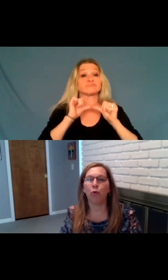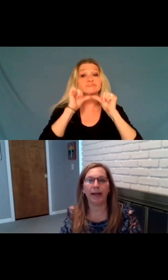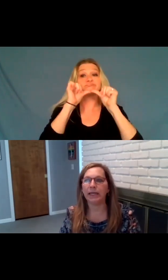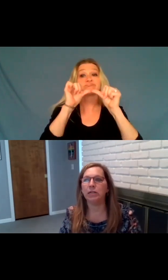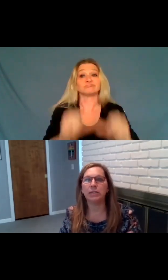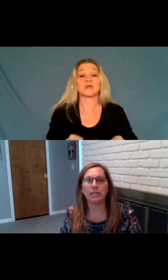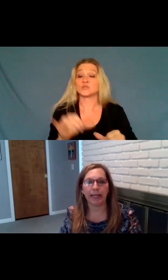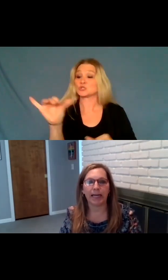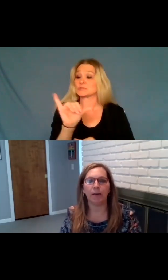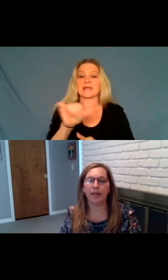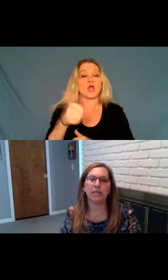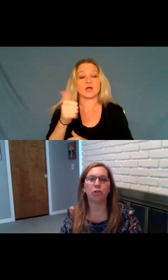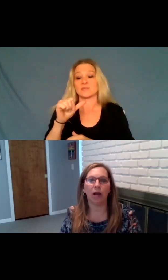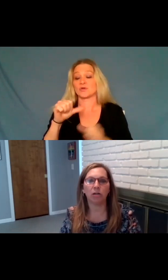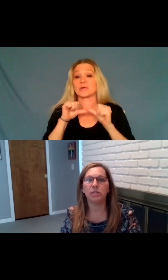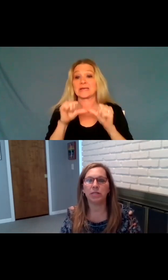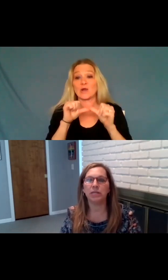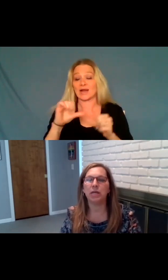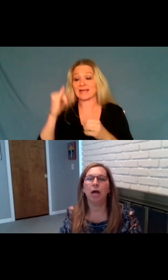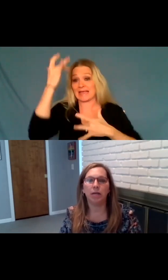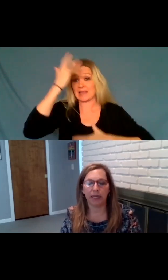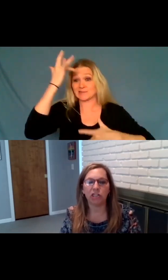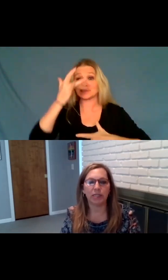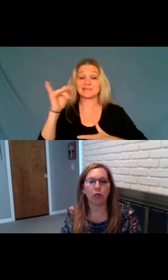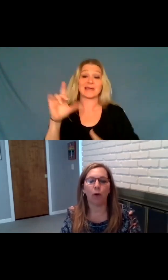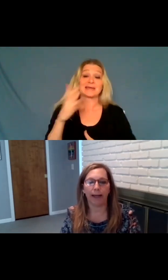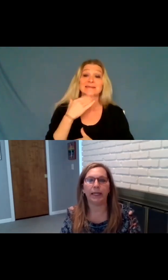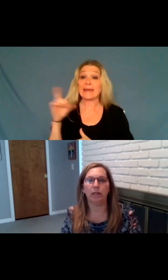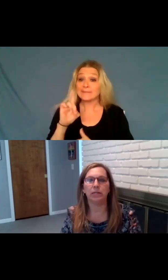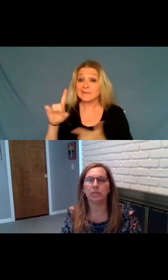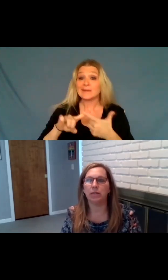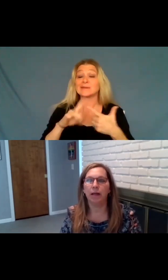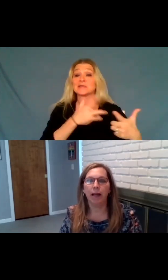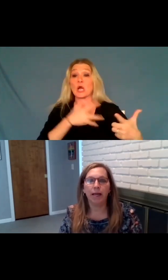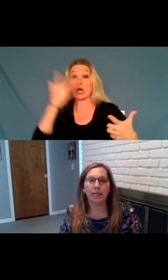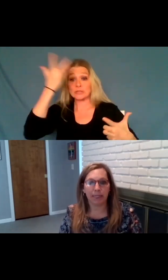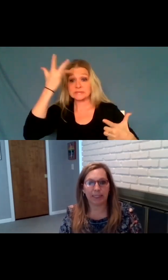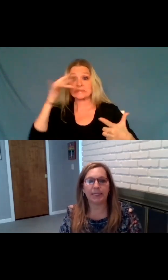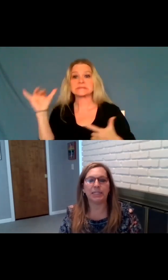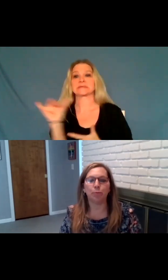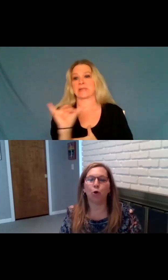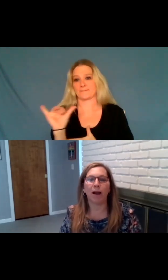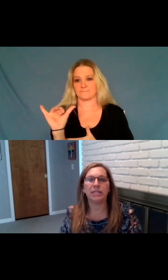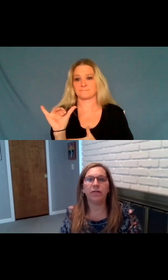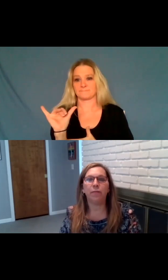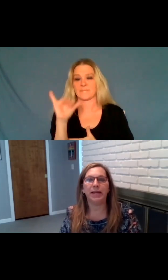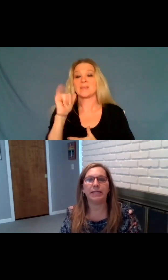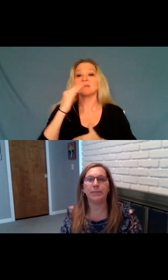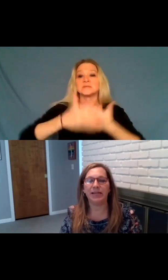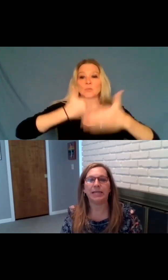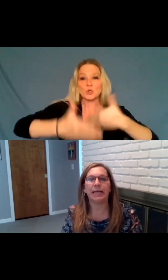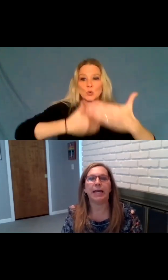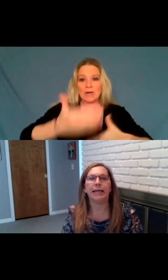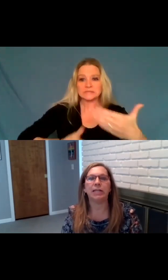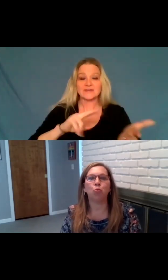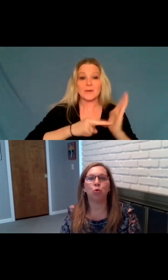other chronic illness like diabetes or heart disease, addiction is a chronic illness. This disease is progressive,